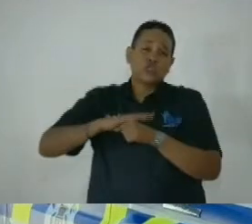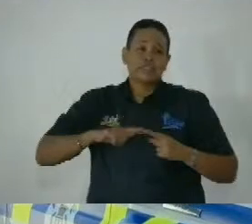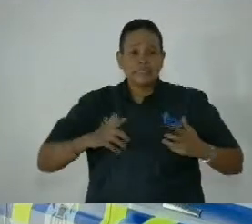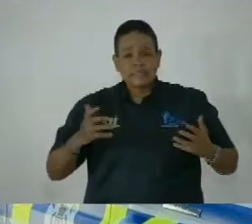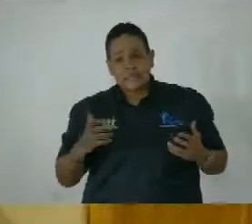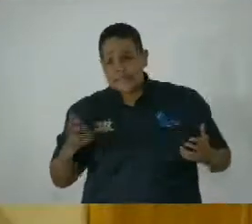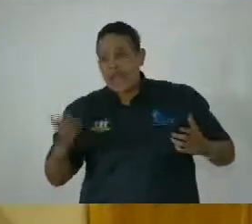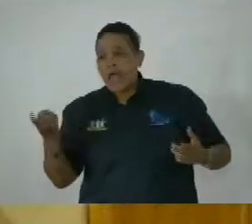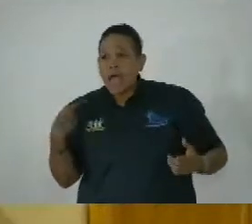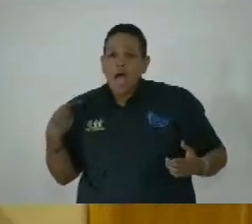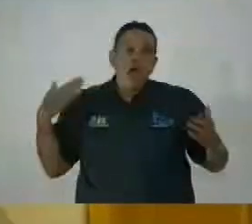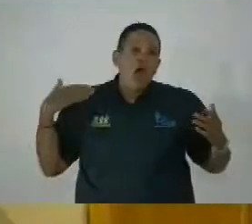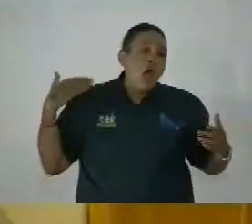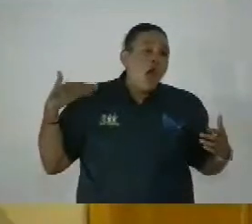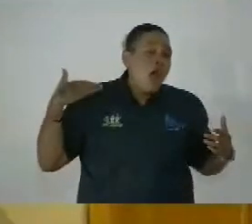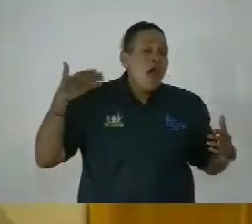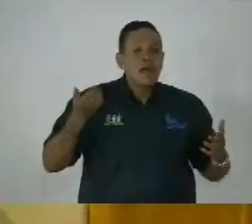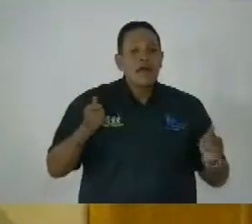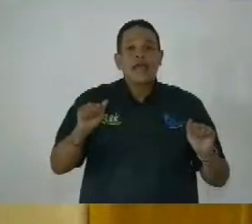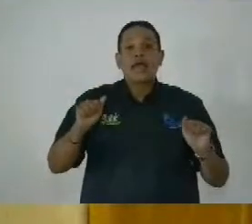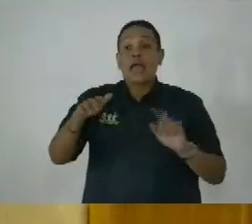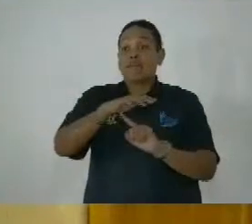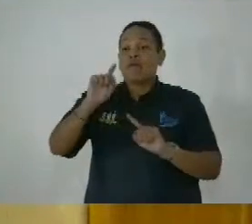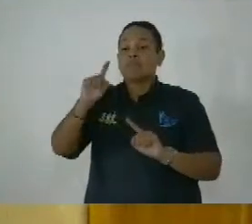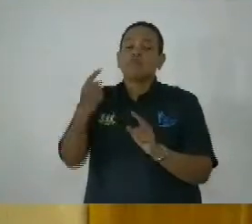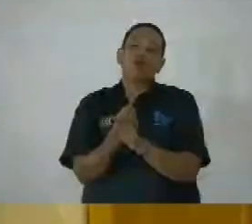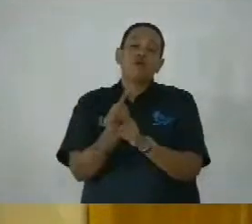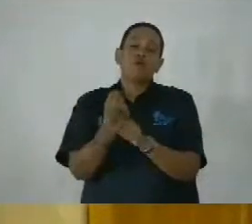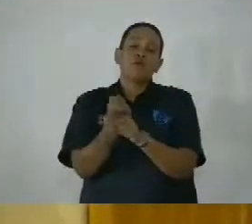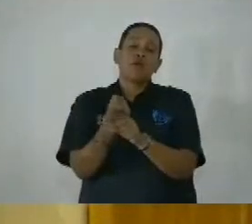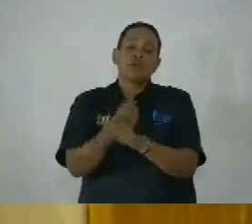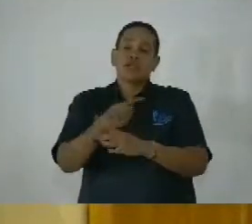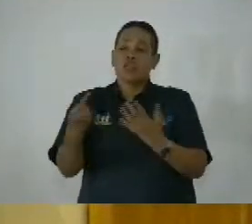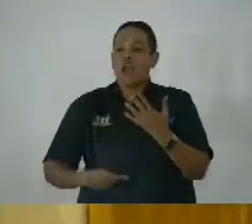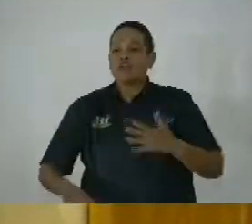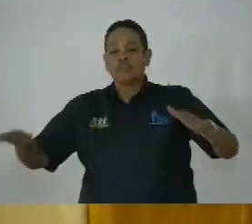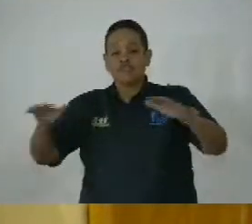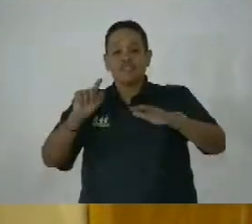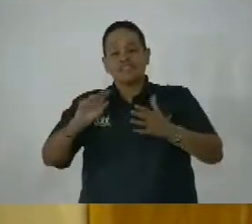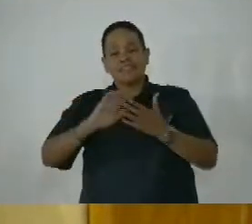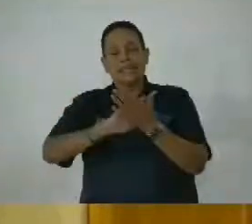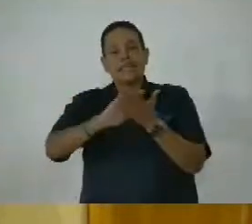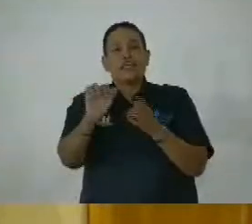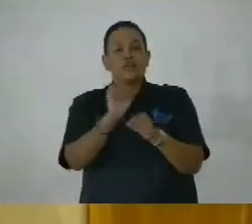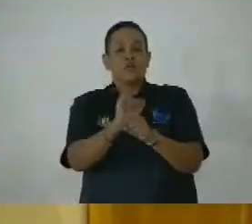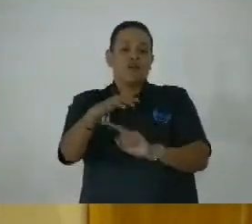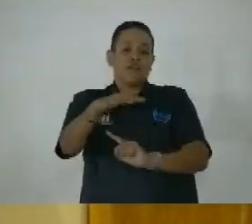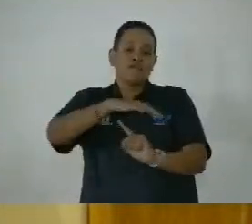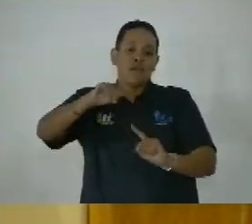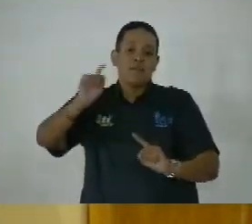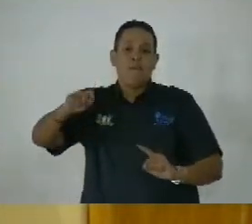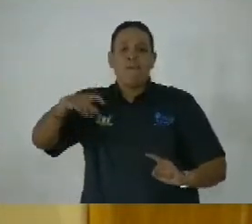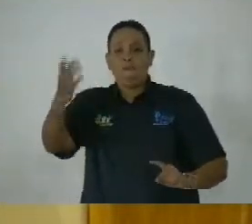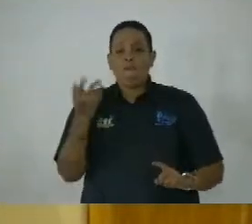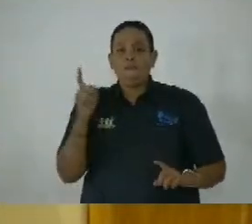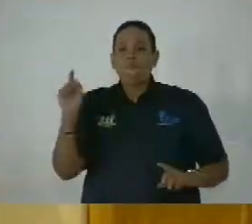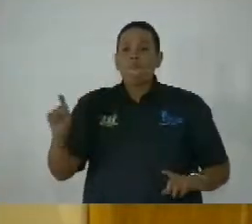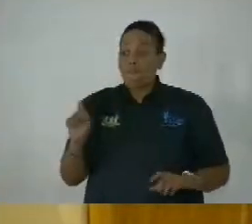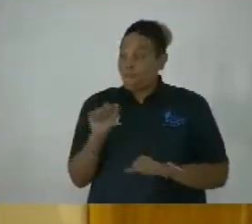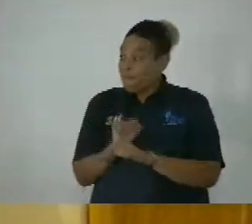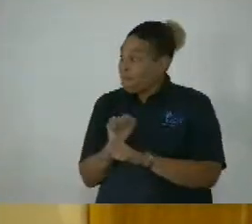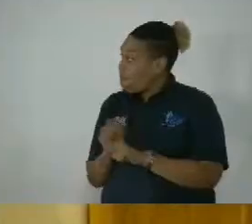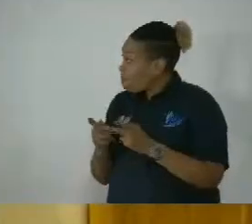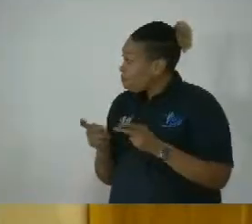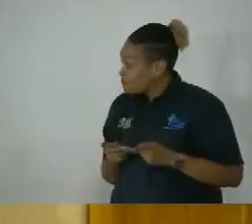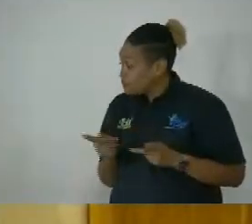environment, they need proper working conditions. Yes. They need clean working conditions. Yep. They need workplace